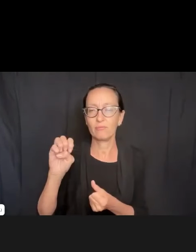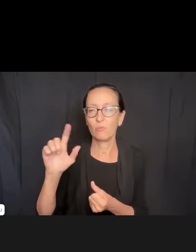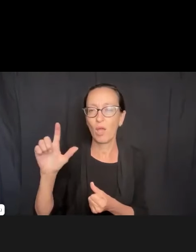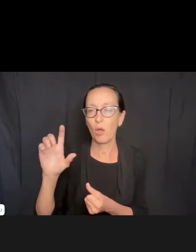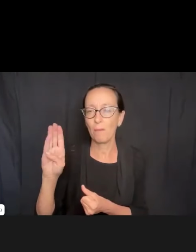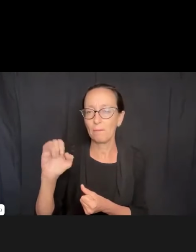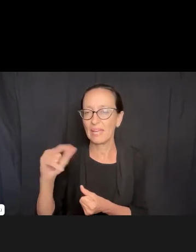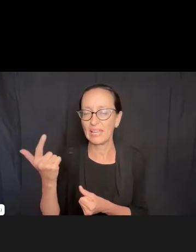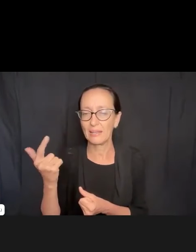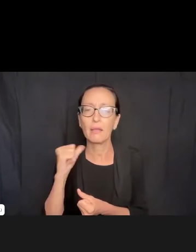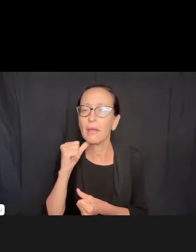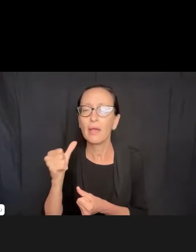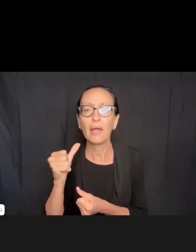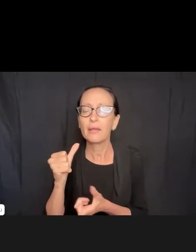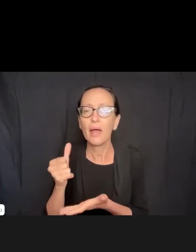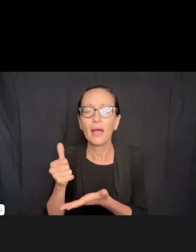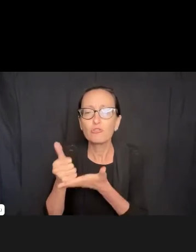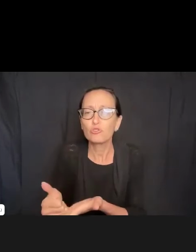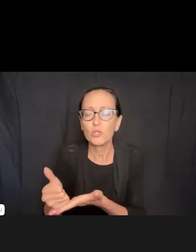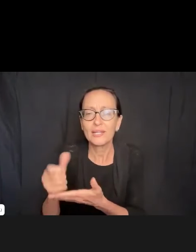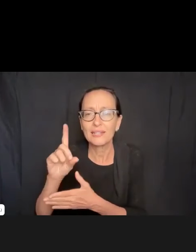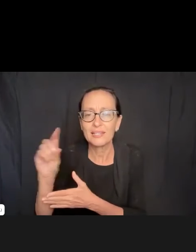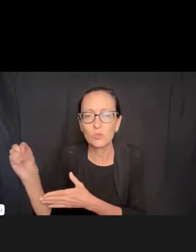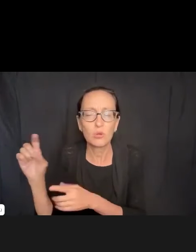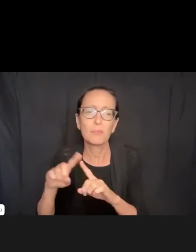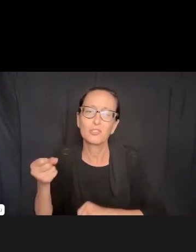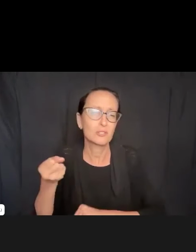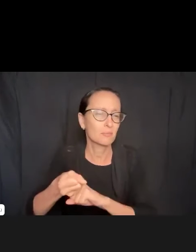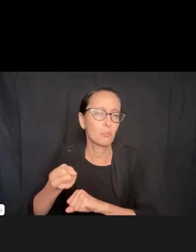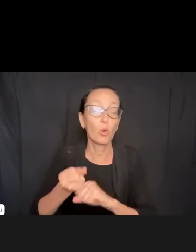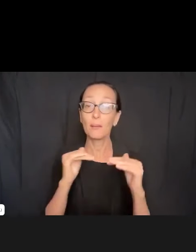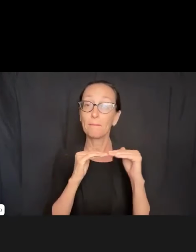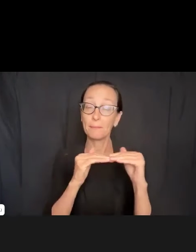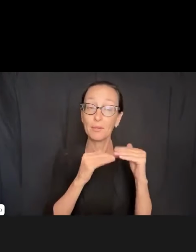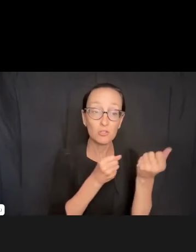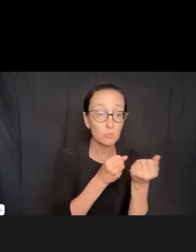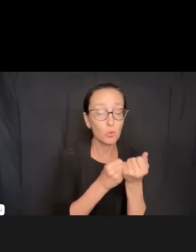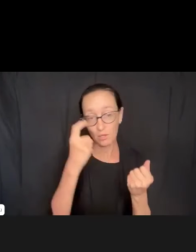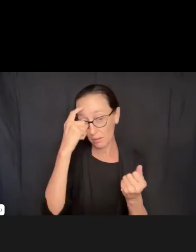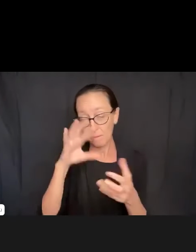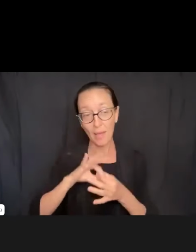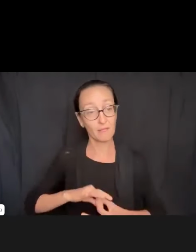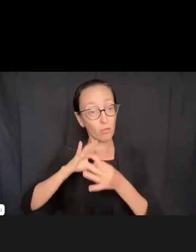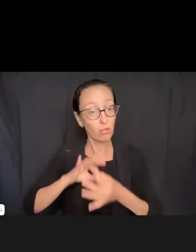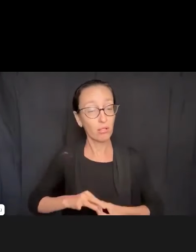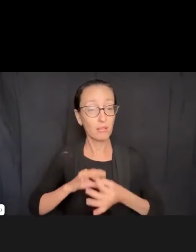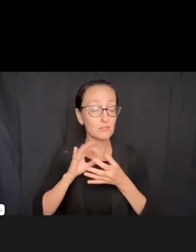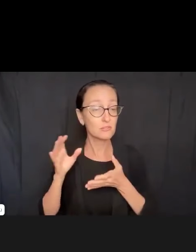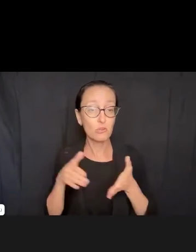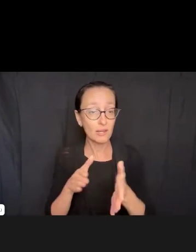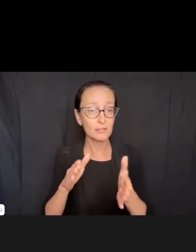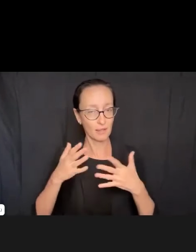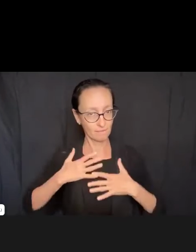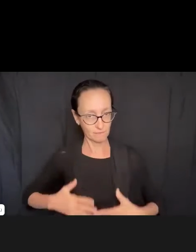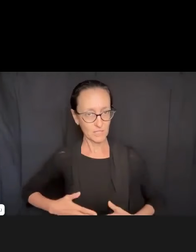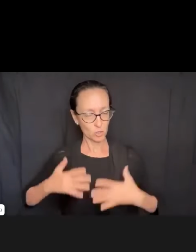treating a disorder, but to provide support. Those include things like peer support, mindfulness-based strategies, physical well-being, working on your sleep,